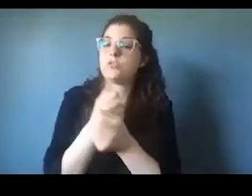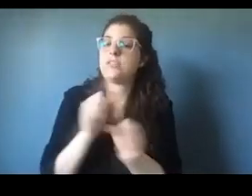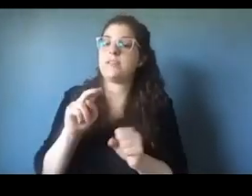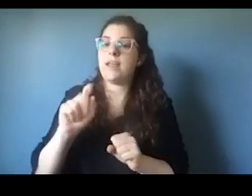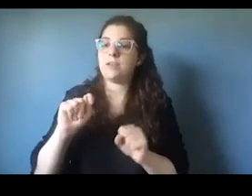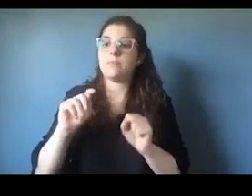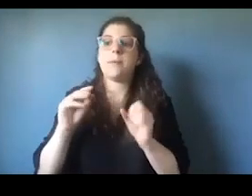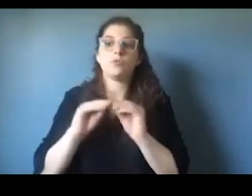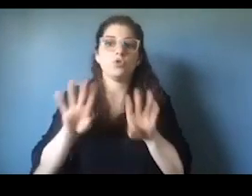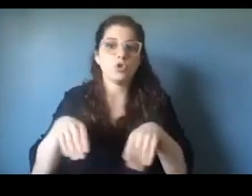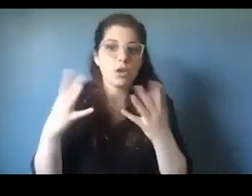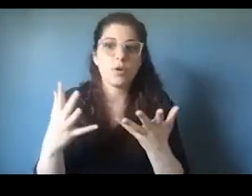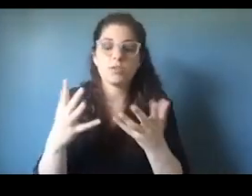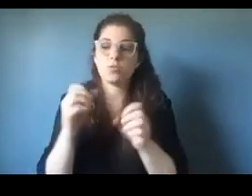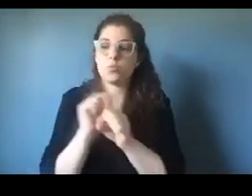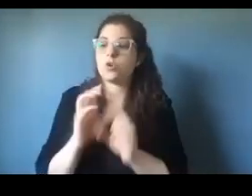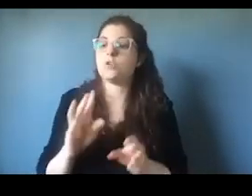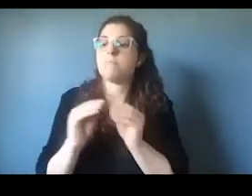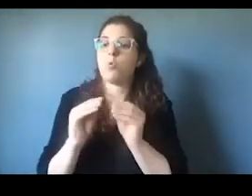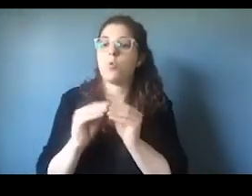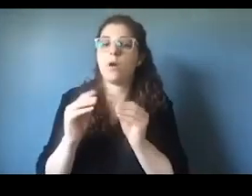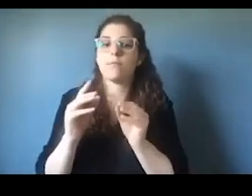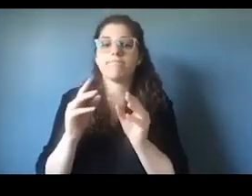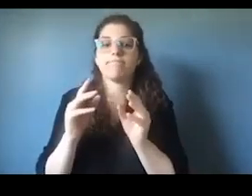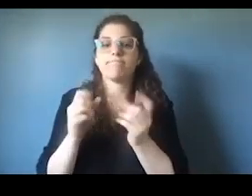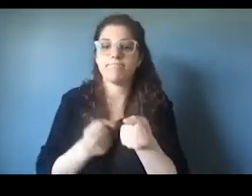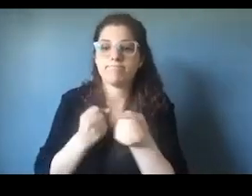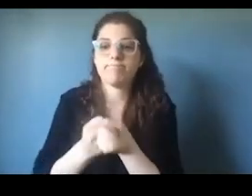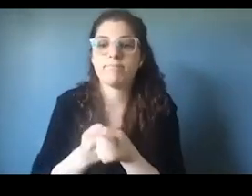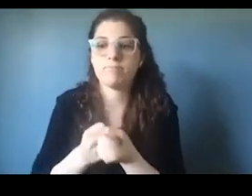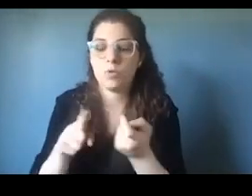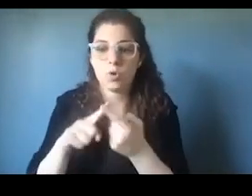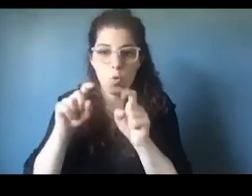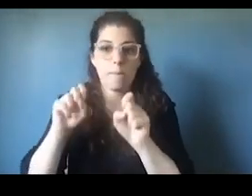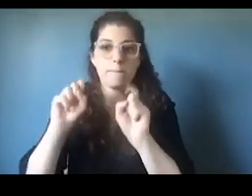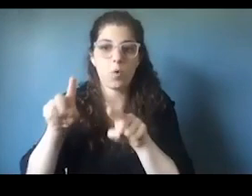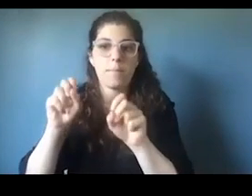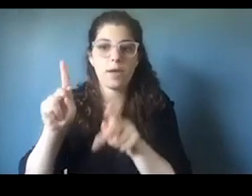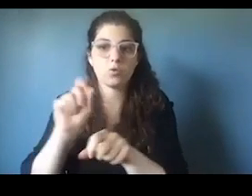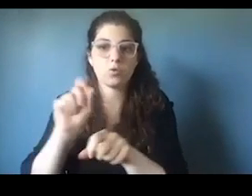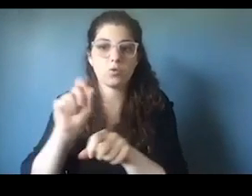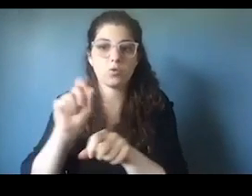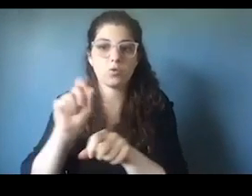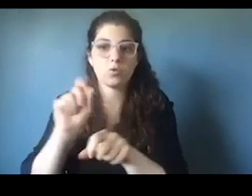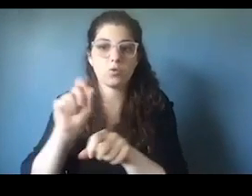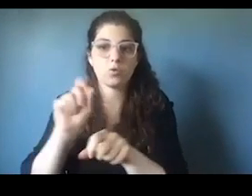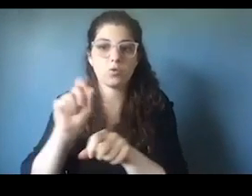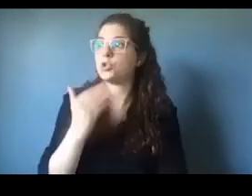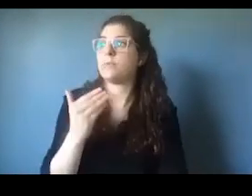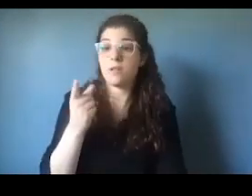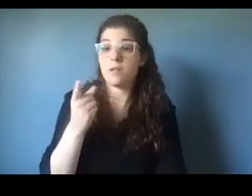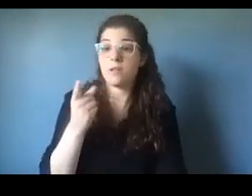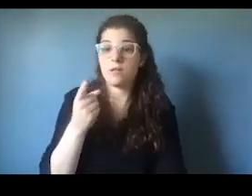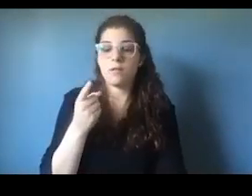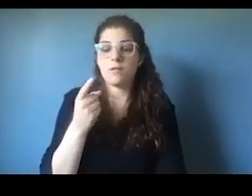give workers more leverage when they're going back to work, to give them a decent enough outside option that they can choose not to go back to